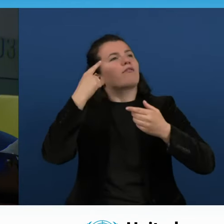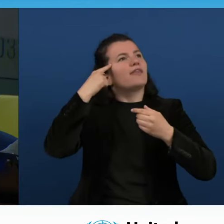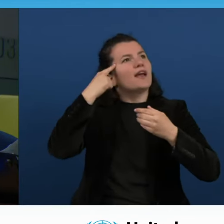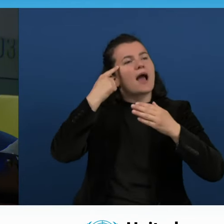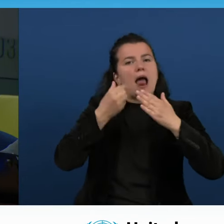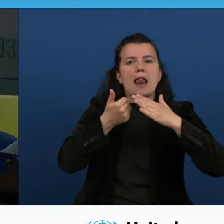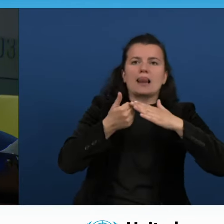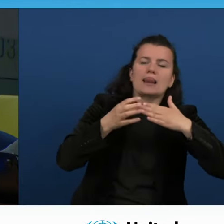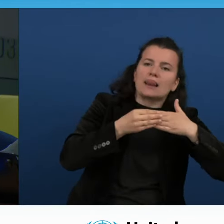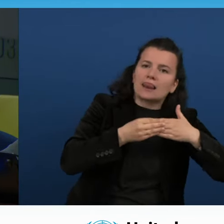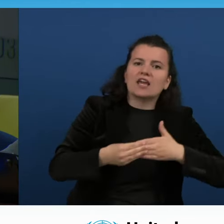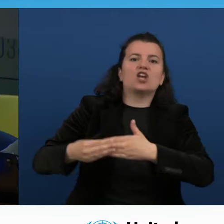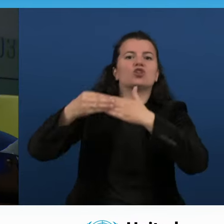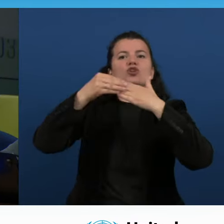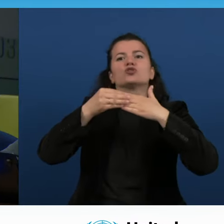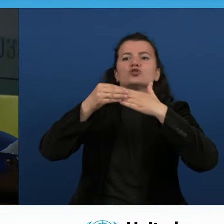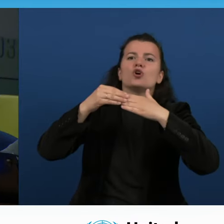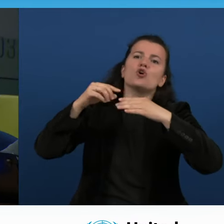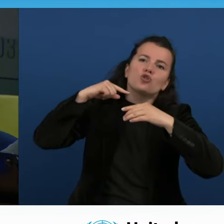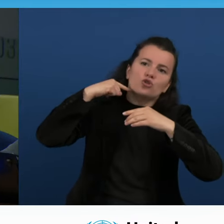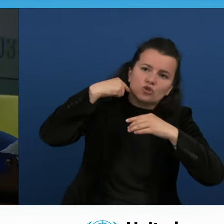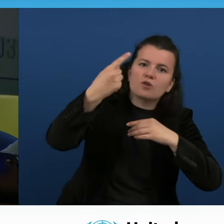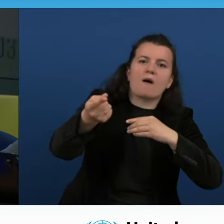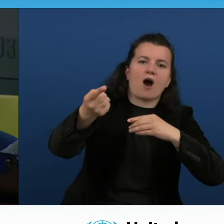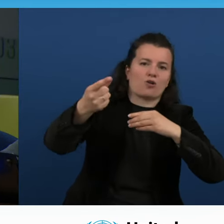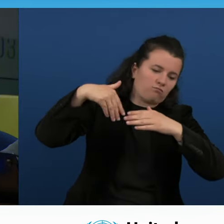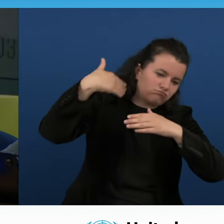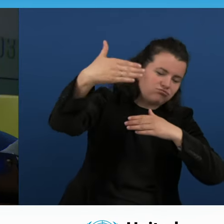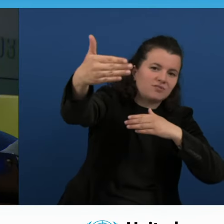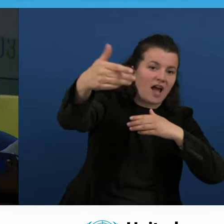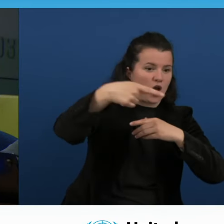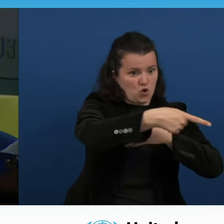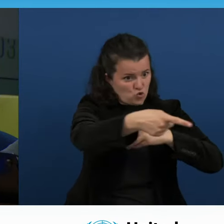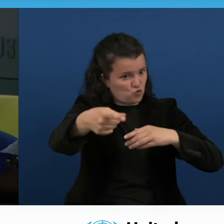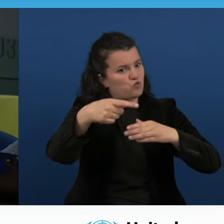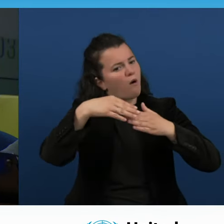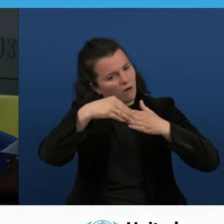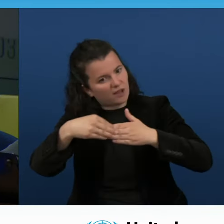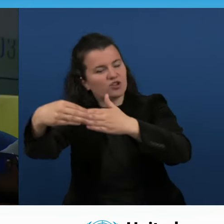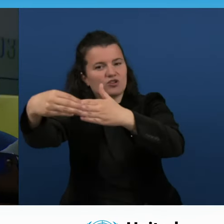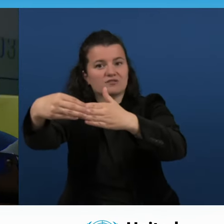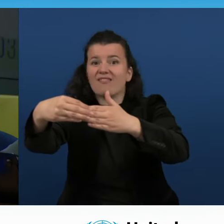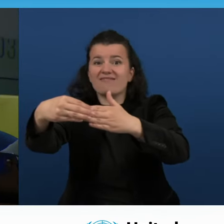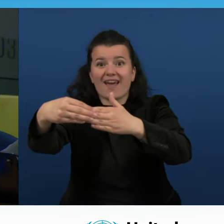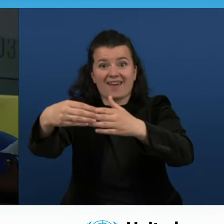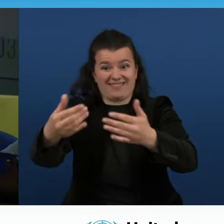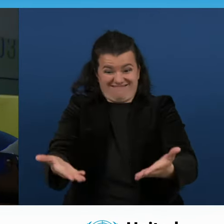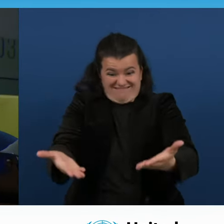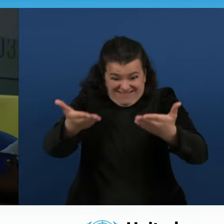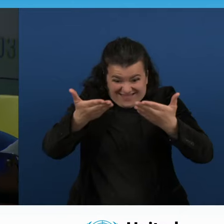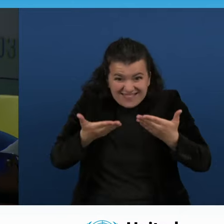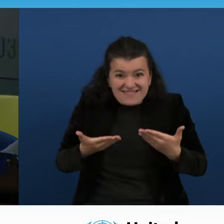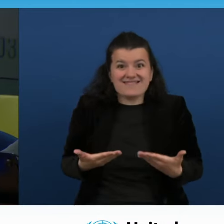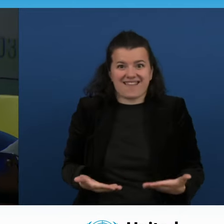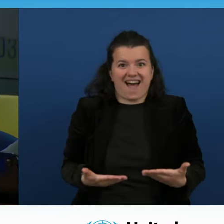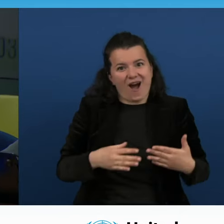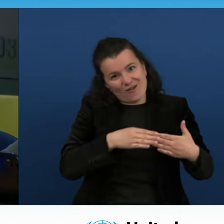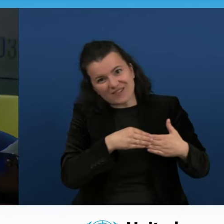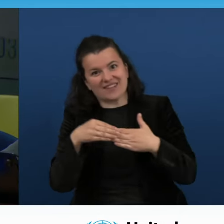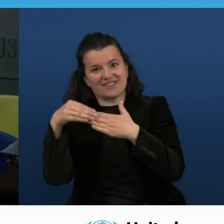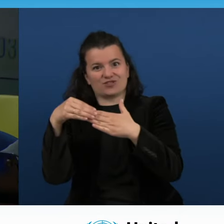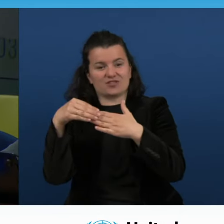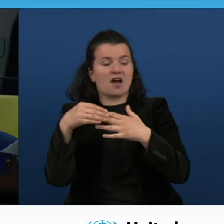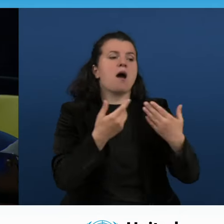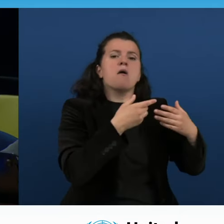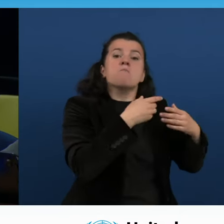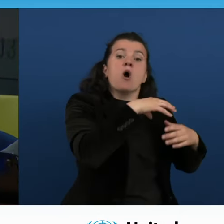the present. From the ECOSOC Youth Forum, you can play an active role with member states, UN entities,